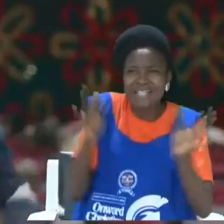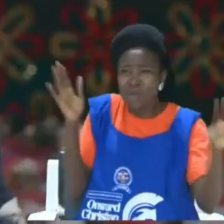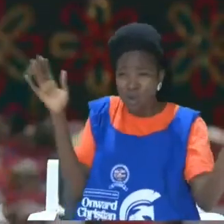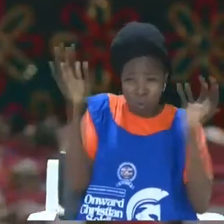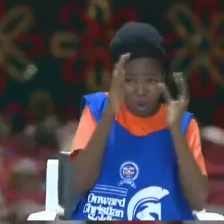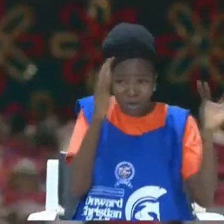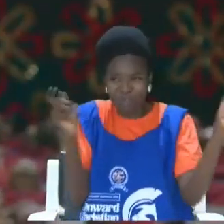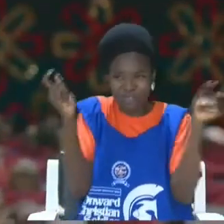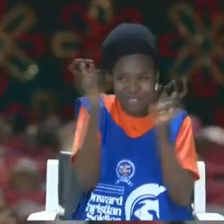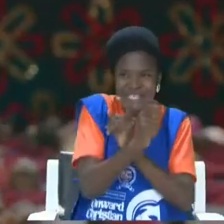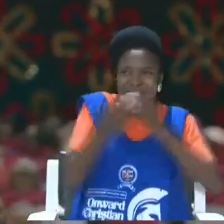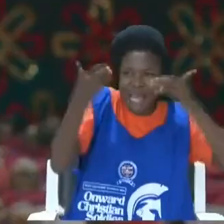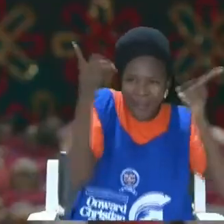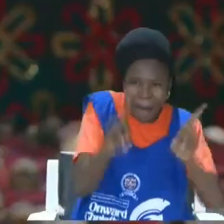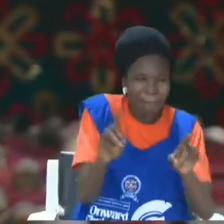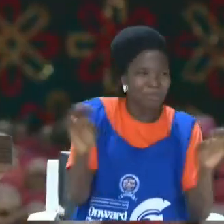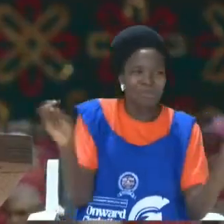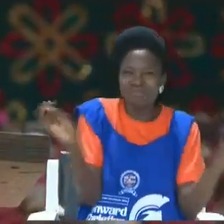change.